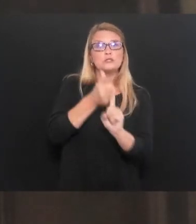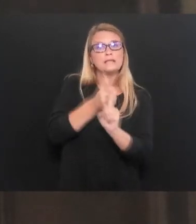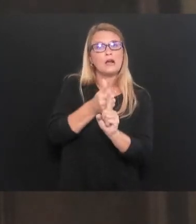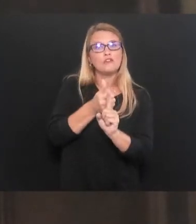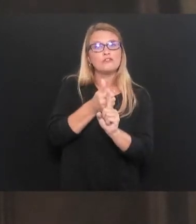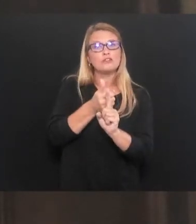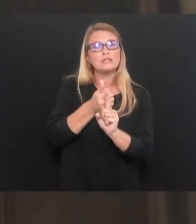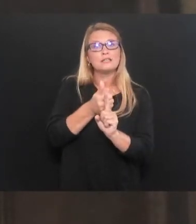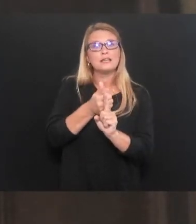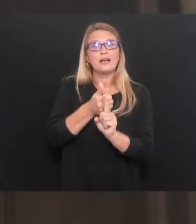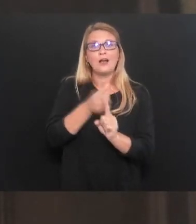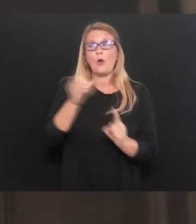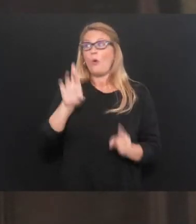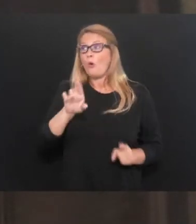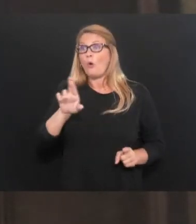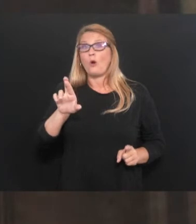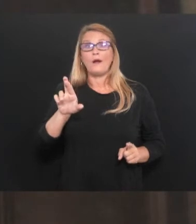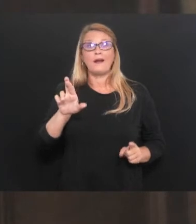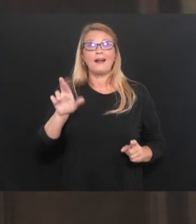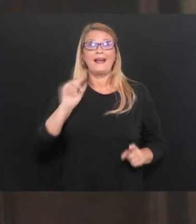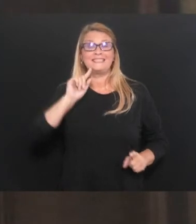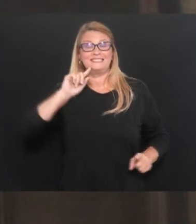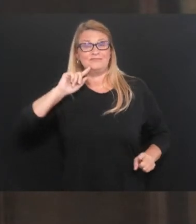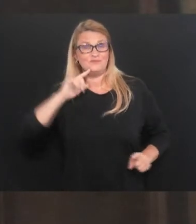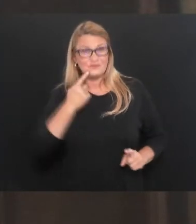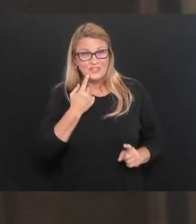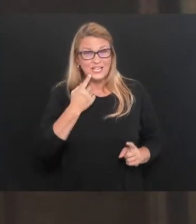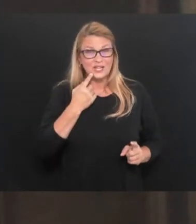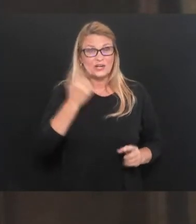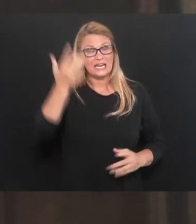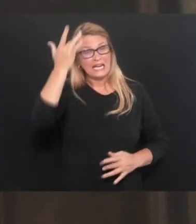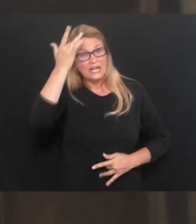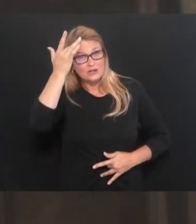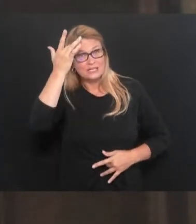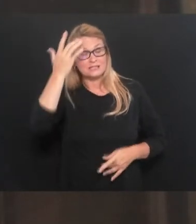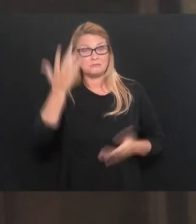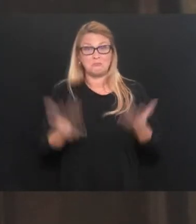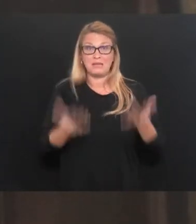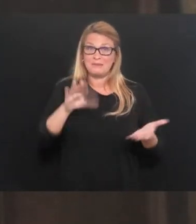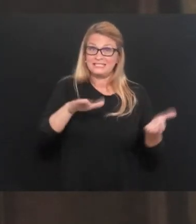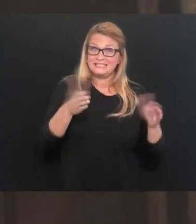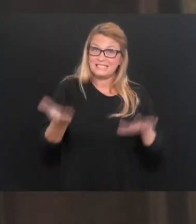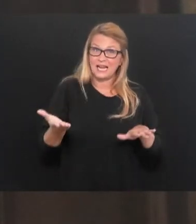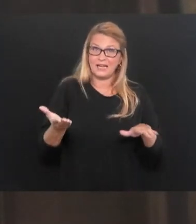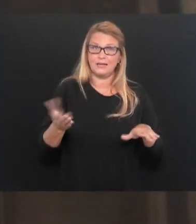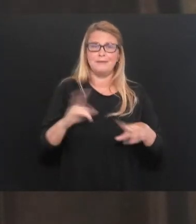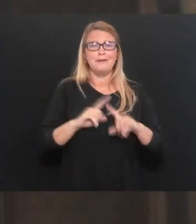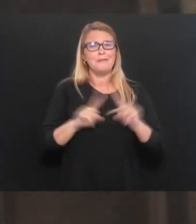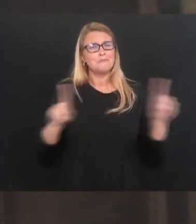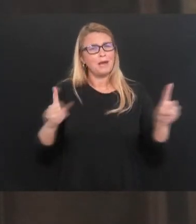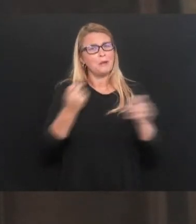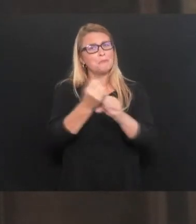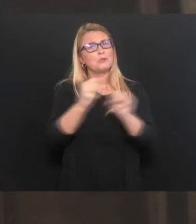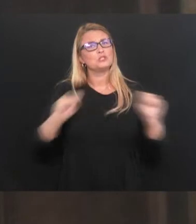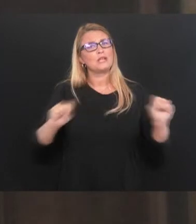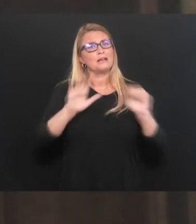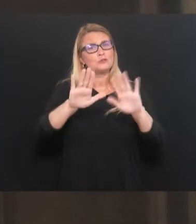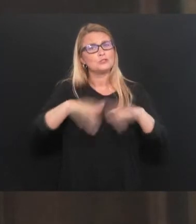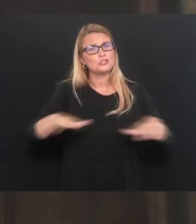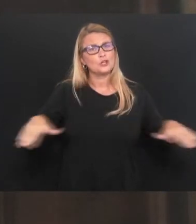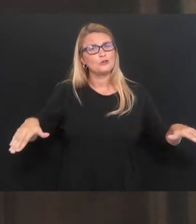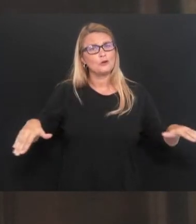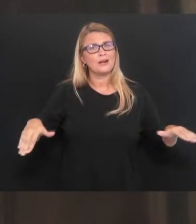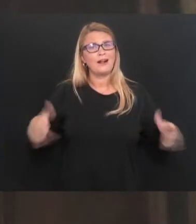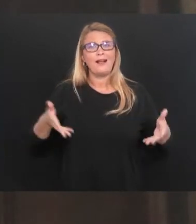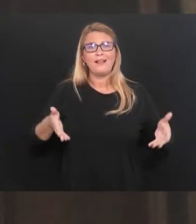an illness or a severe illness or dying. But importantly, you'll protect our children. You'll allow our children to stay